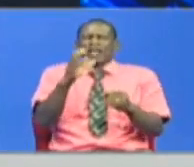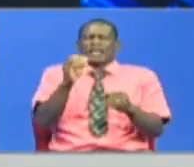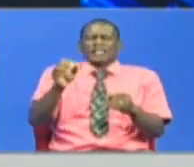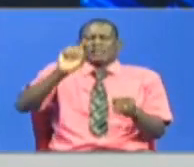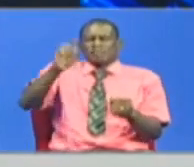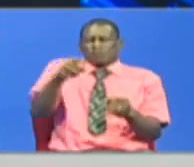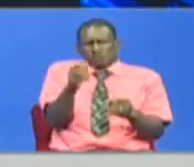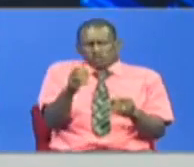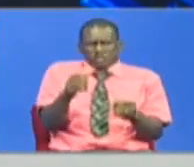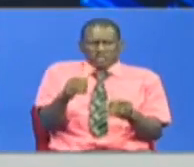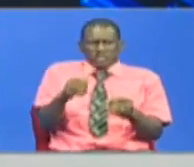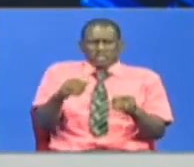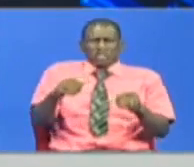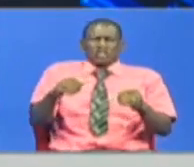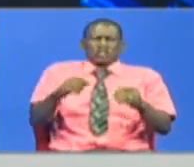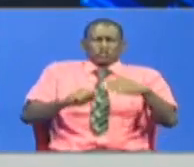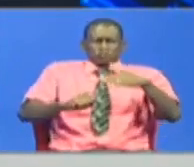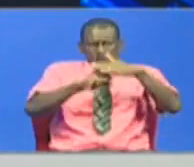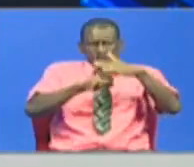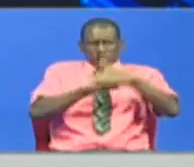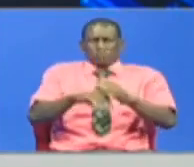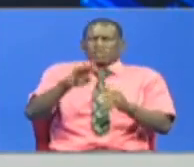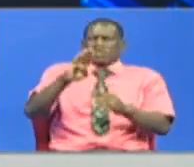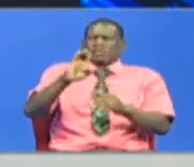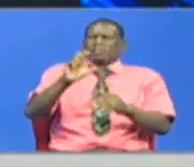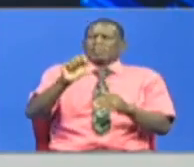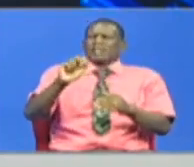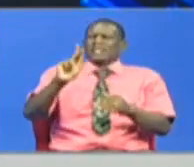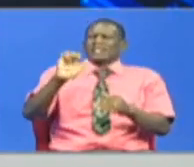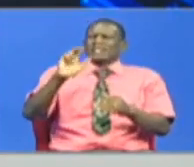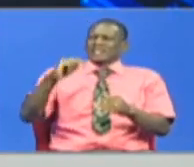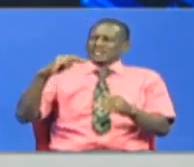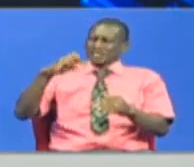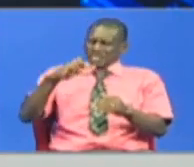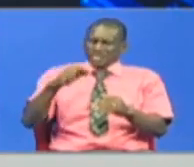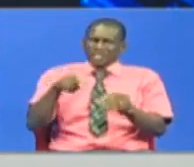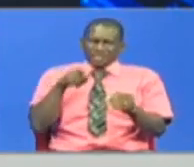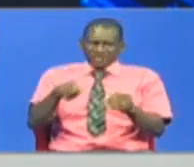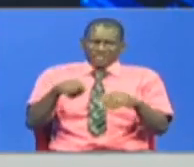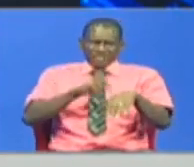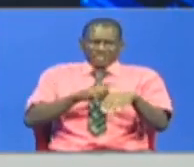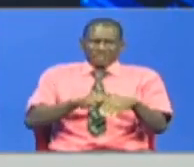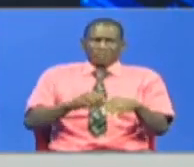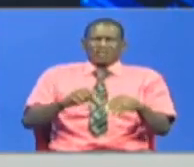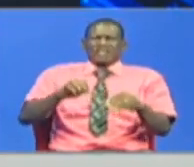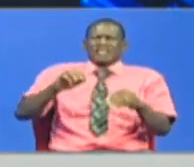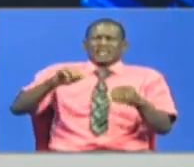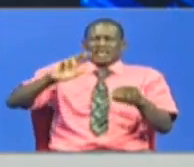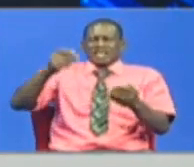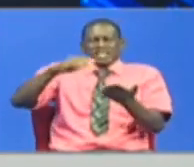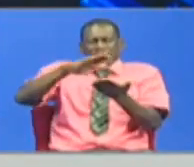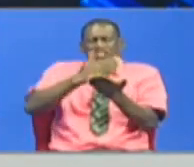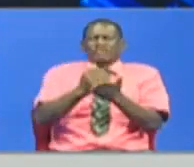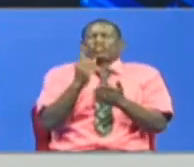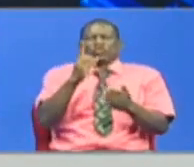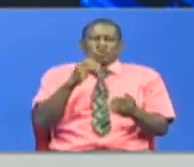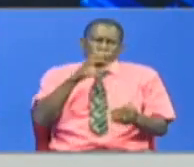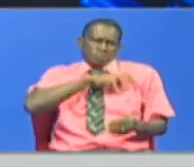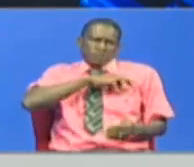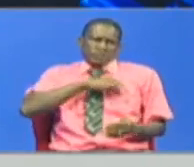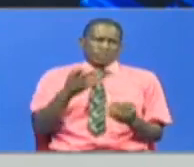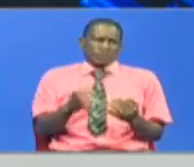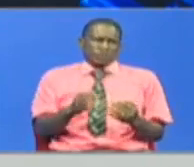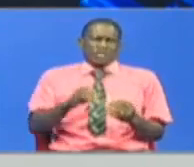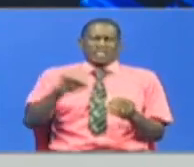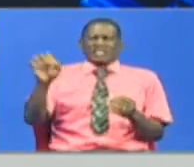shillings title sponsorship with Betking, this time Kenya's Division 1, the beneficiary. The league will now be referred to as